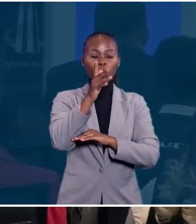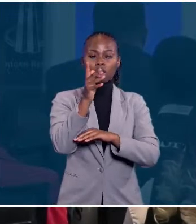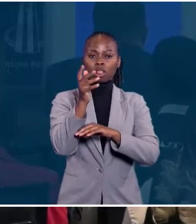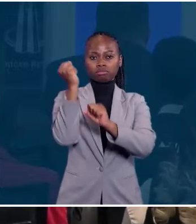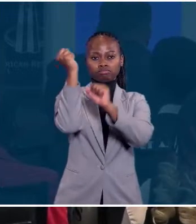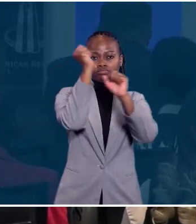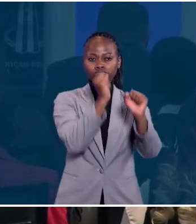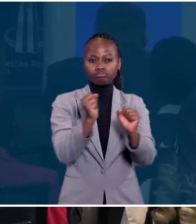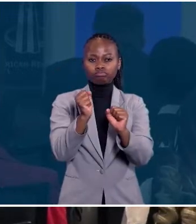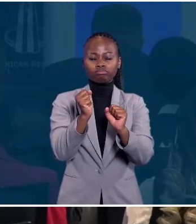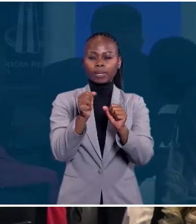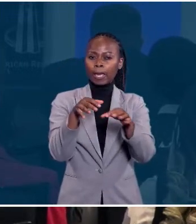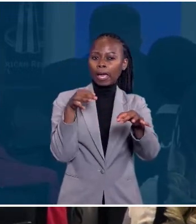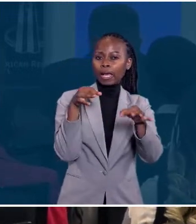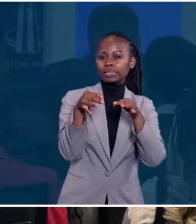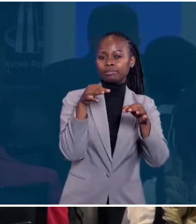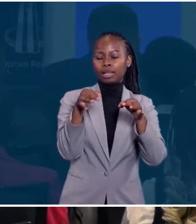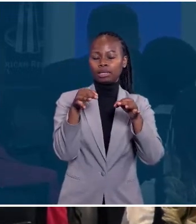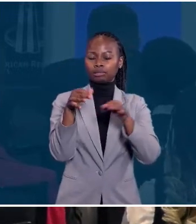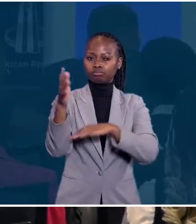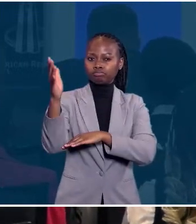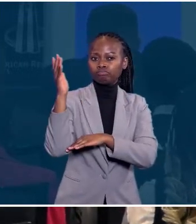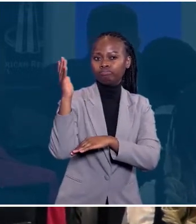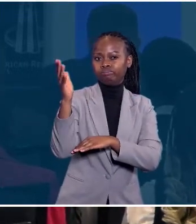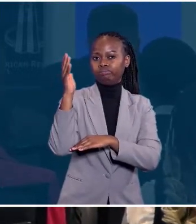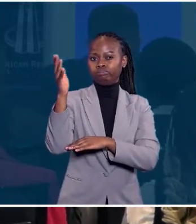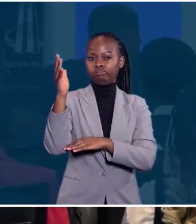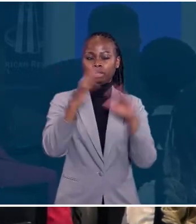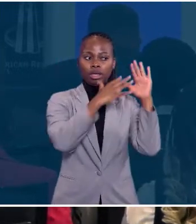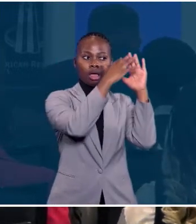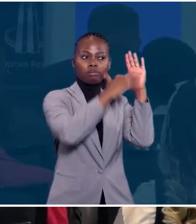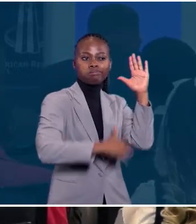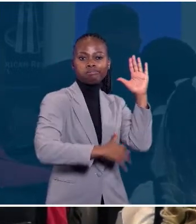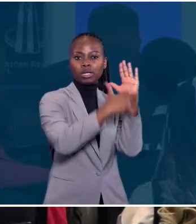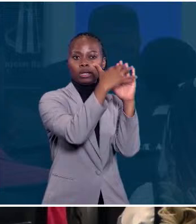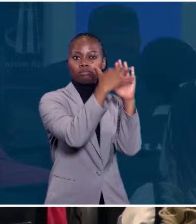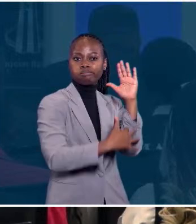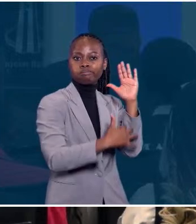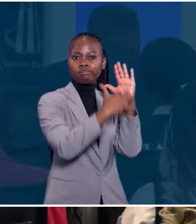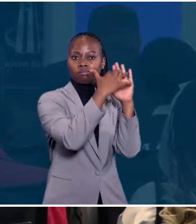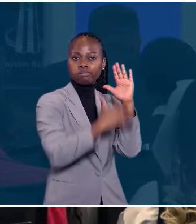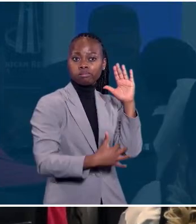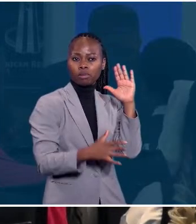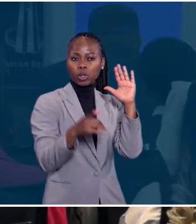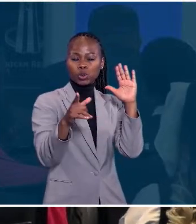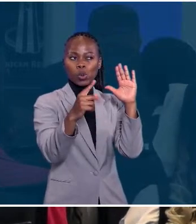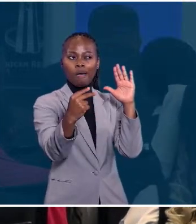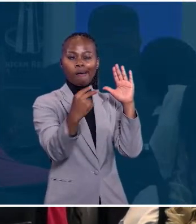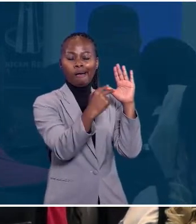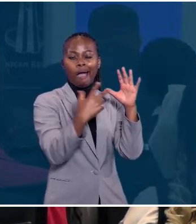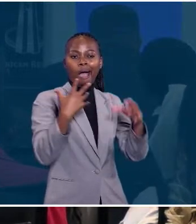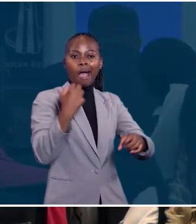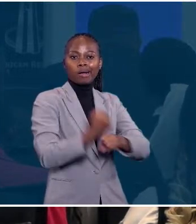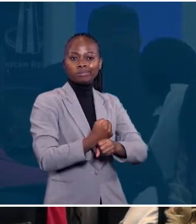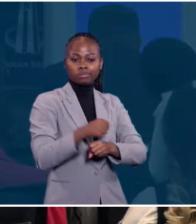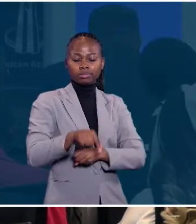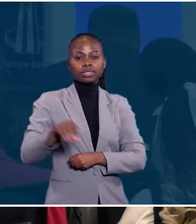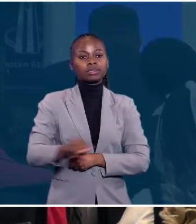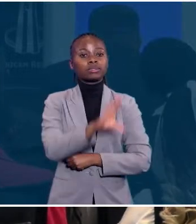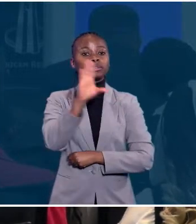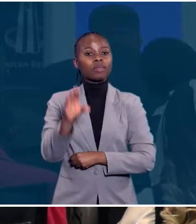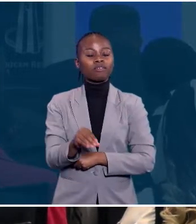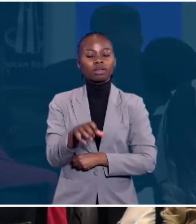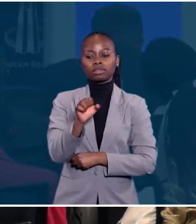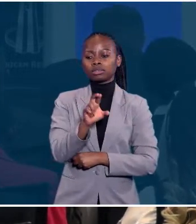a presentation that succinctly puts for you what we have in the